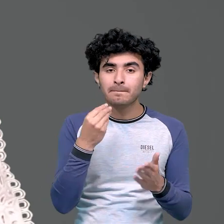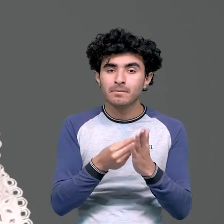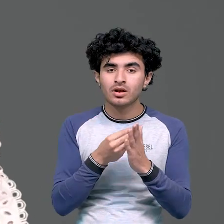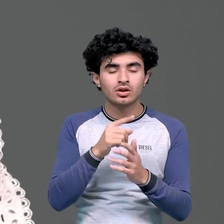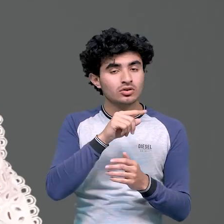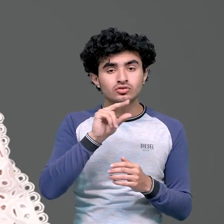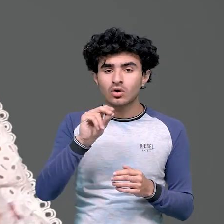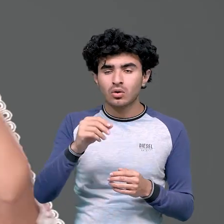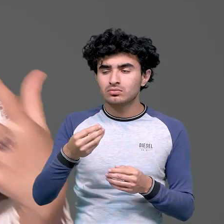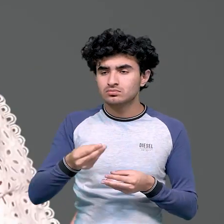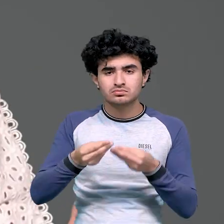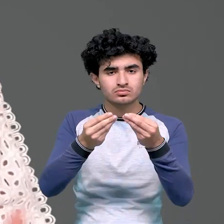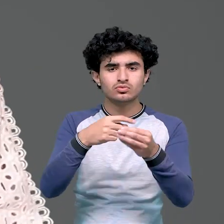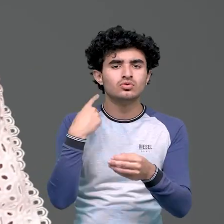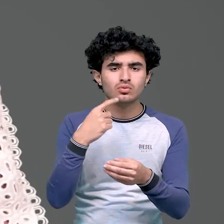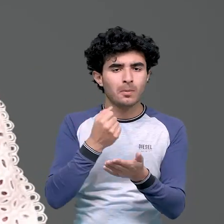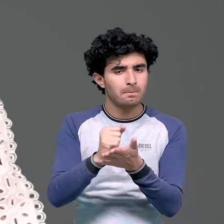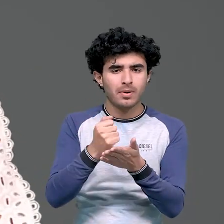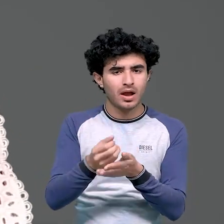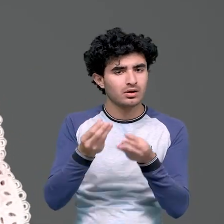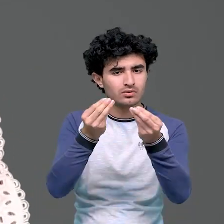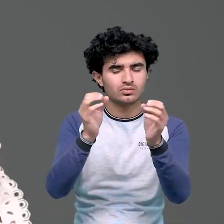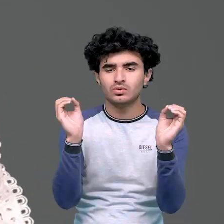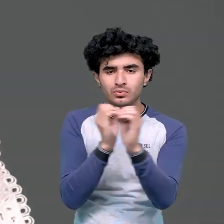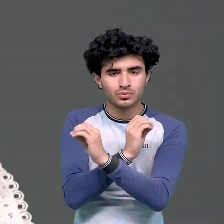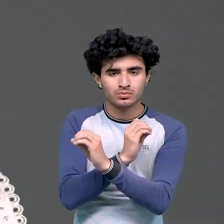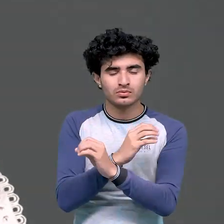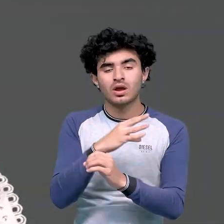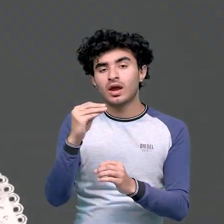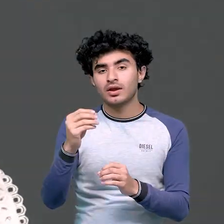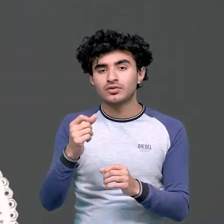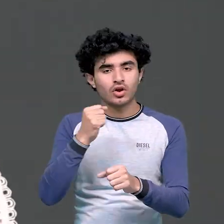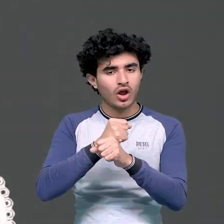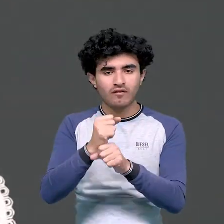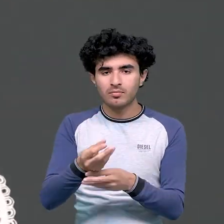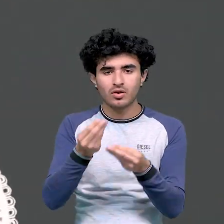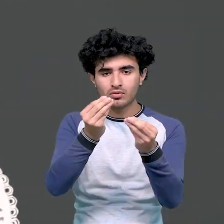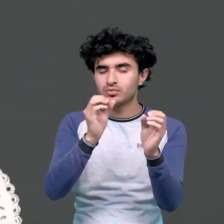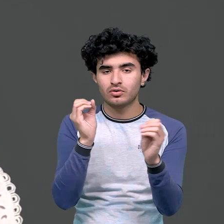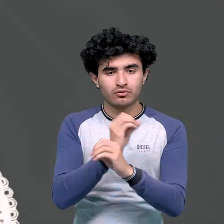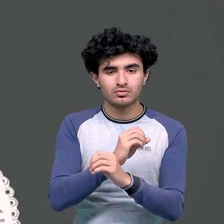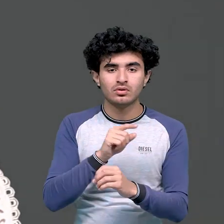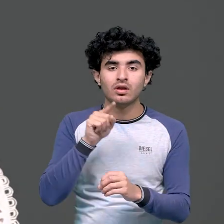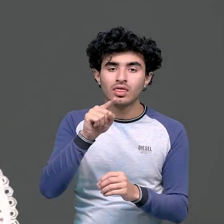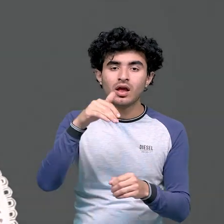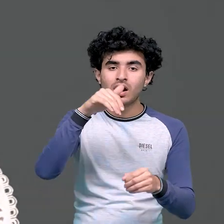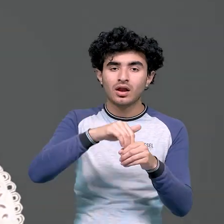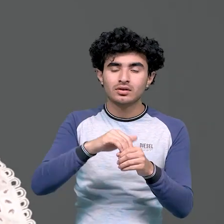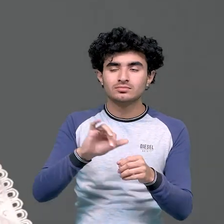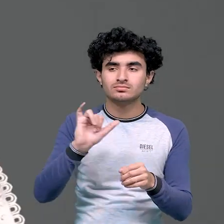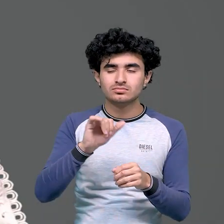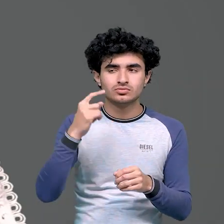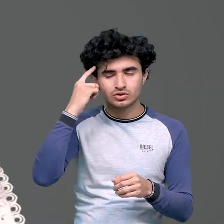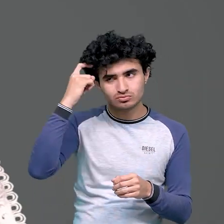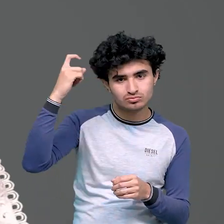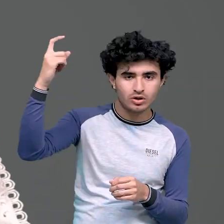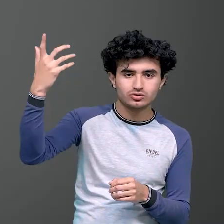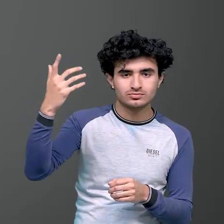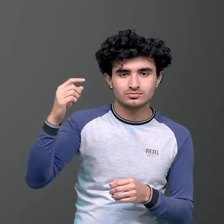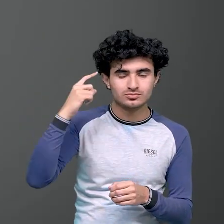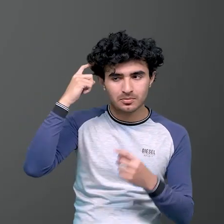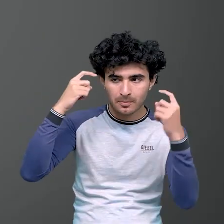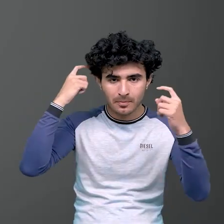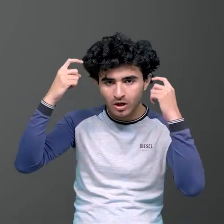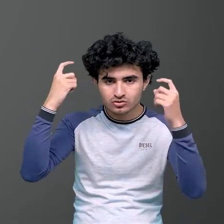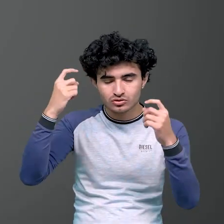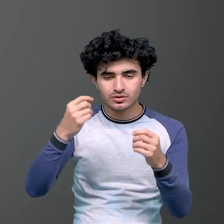fiat currency or like the rupee or the dollar, is not issued by any bank or any government.